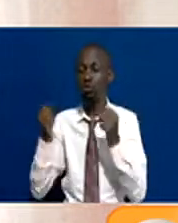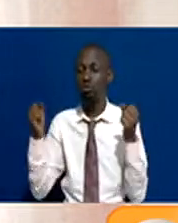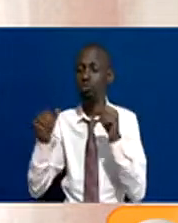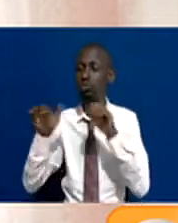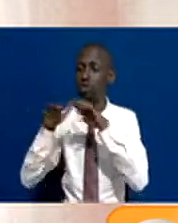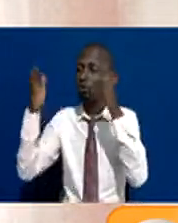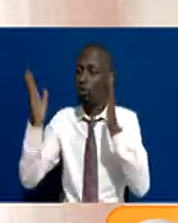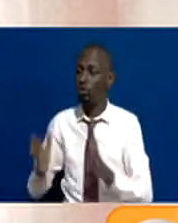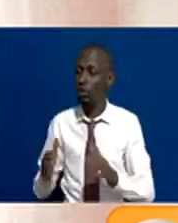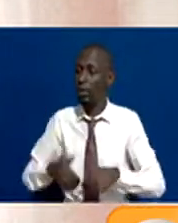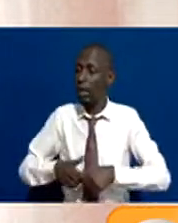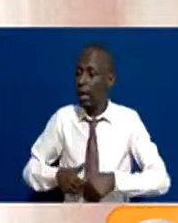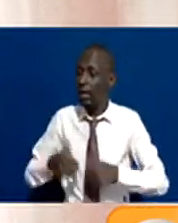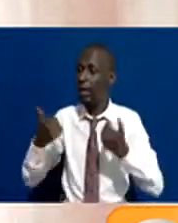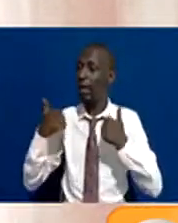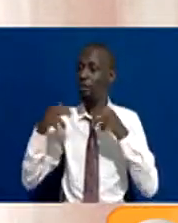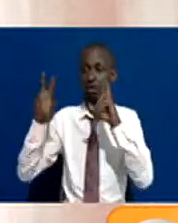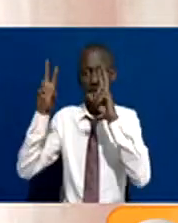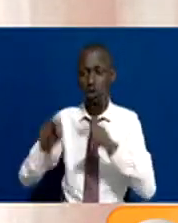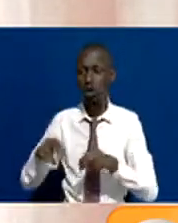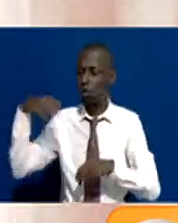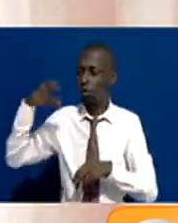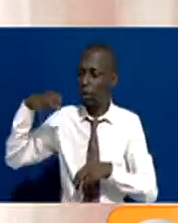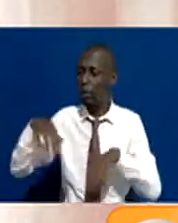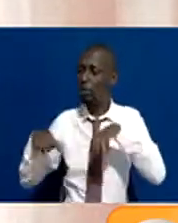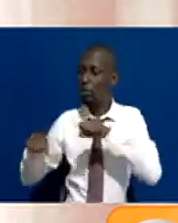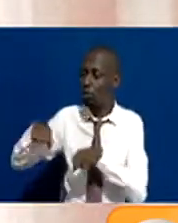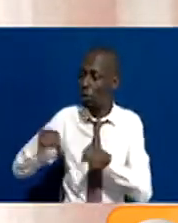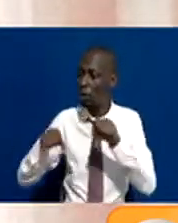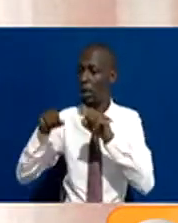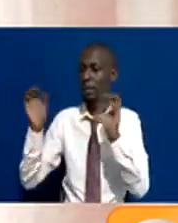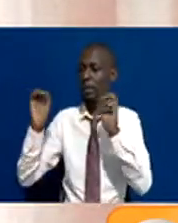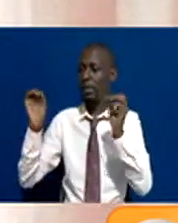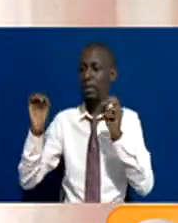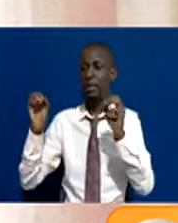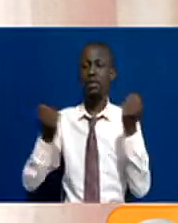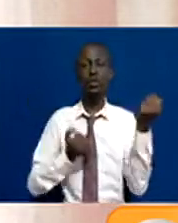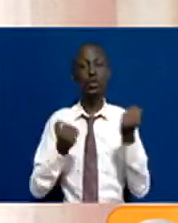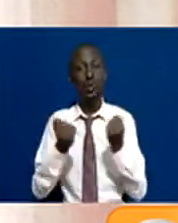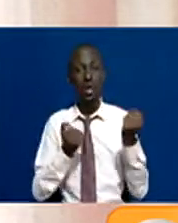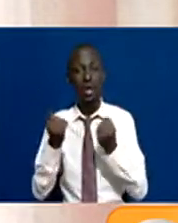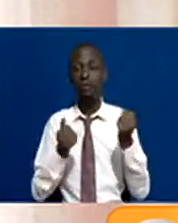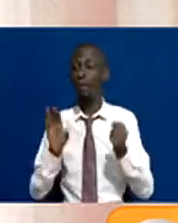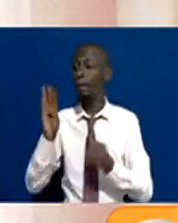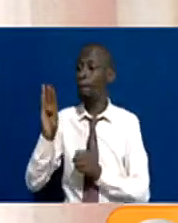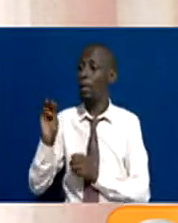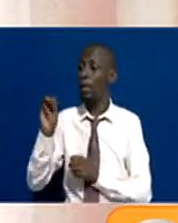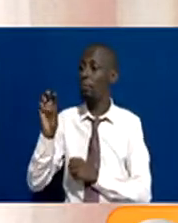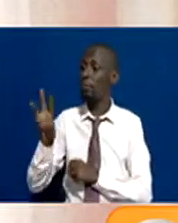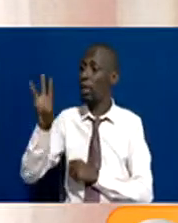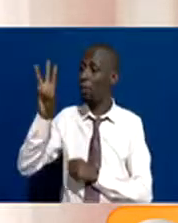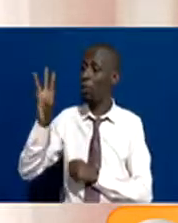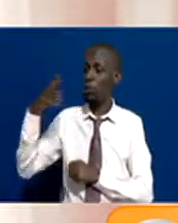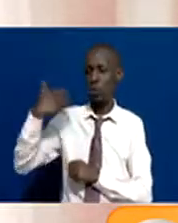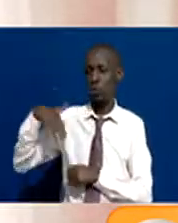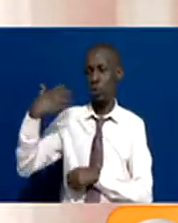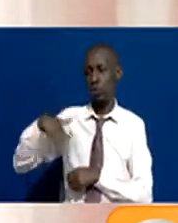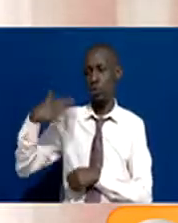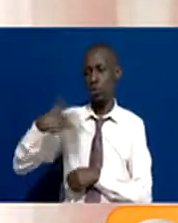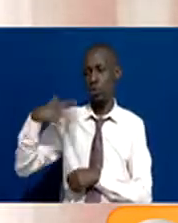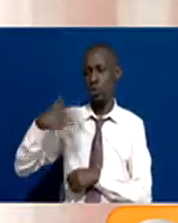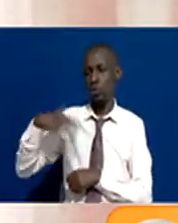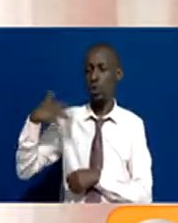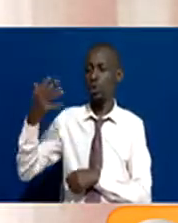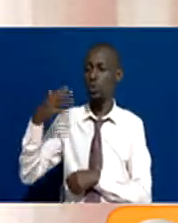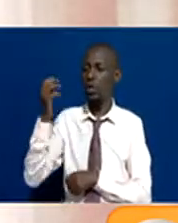No. Do you take matatu or boda boda? Oh, you drive a BMW? Ah. So those were the kind of things that I was